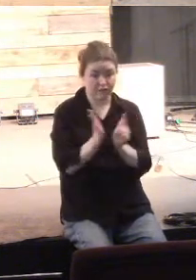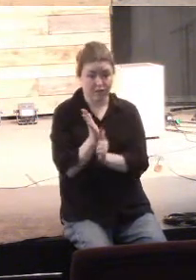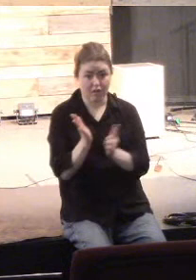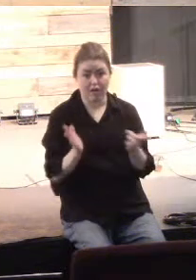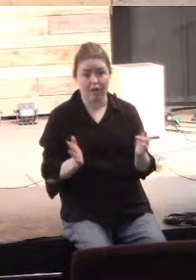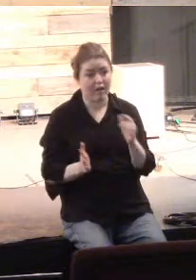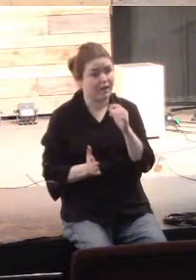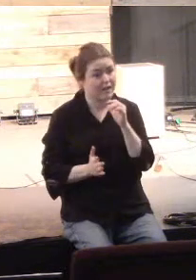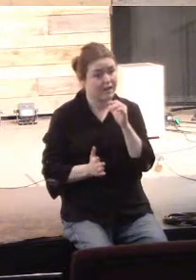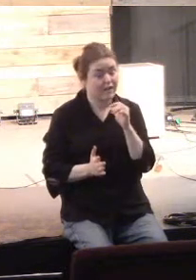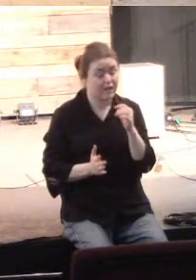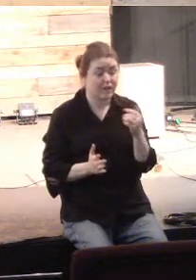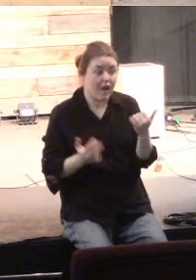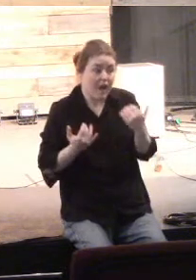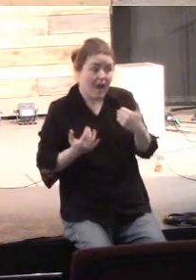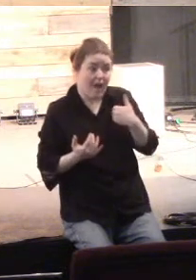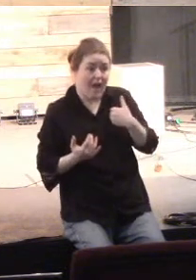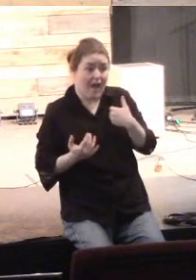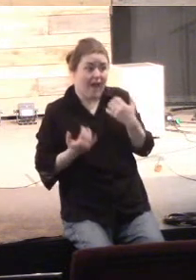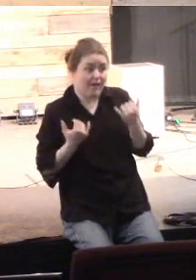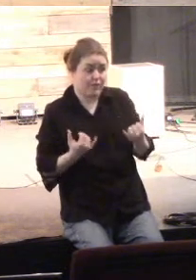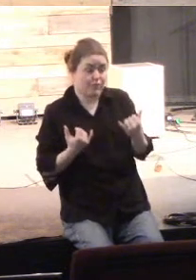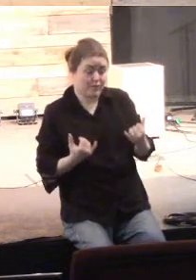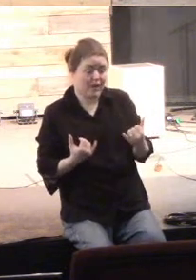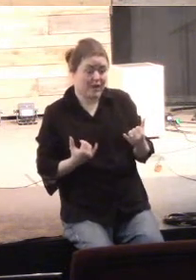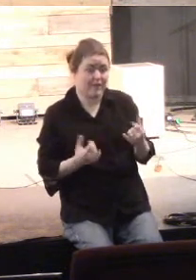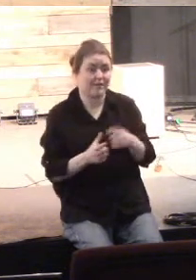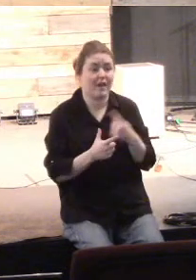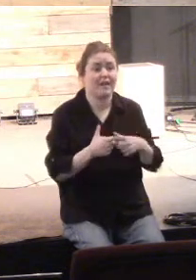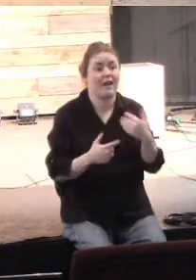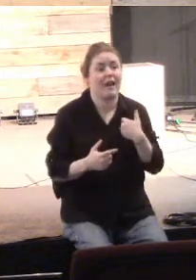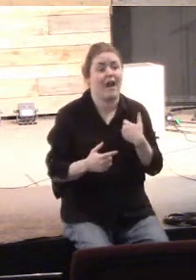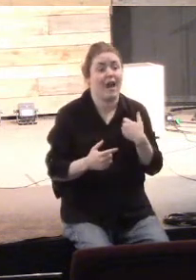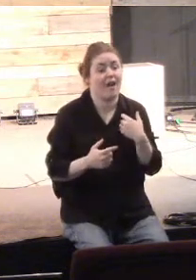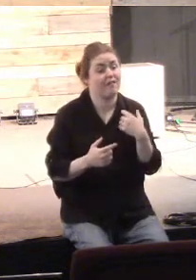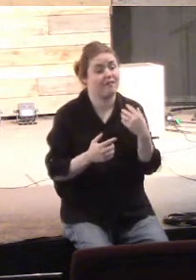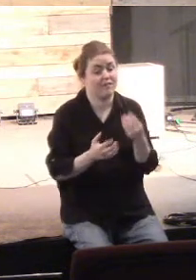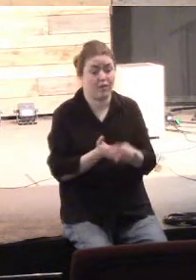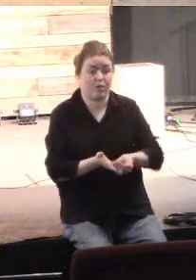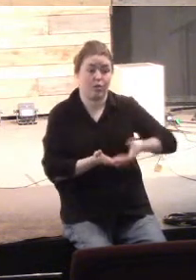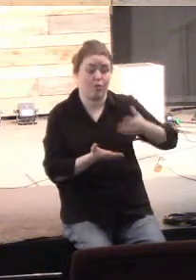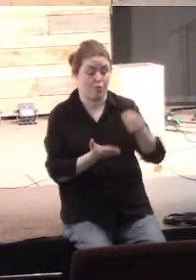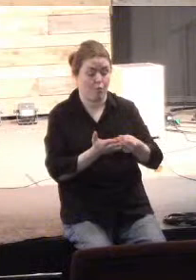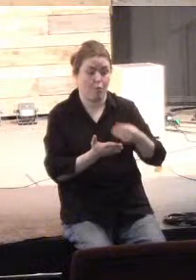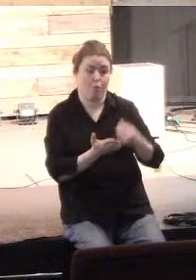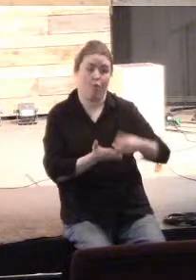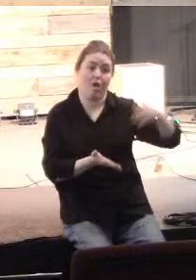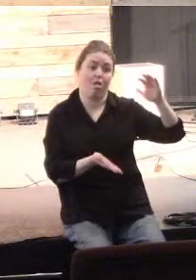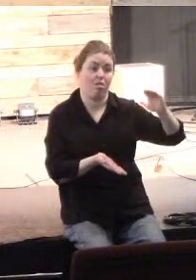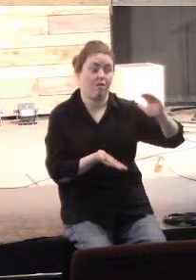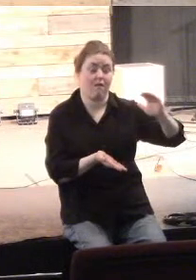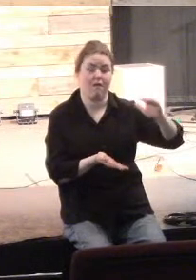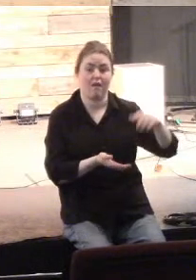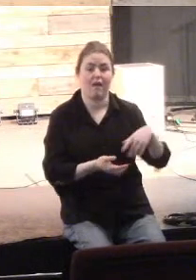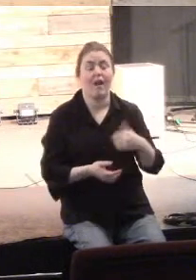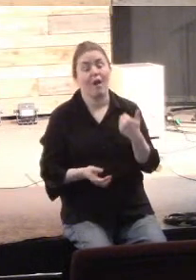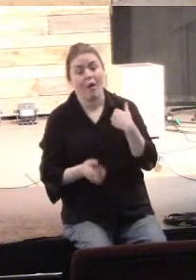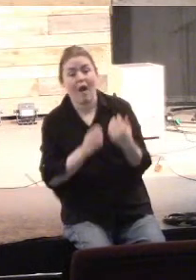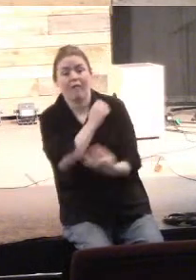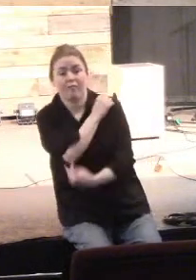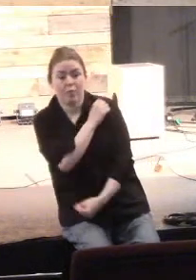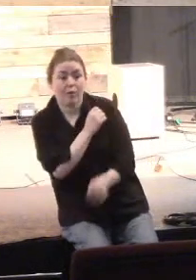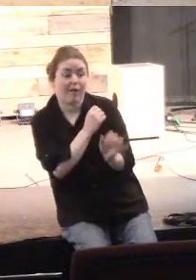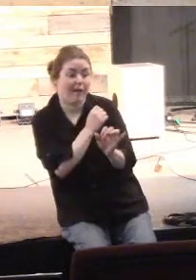definitely prevalent in our society today. And then you got the wealthy, definitely, you know, prevalent in our society. And then we have poor and we have